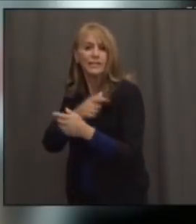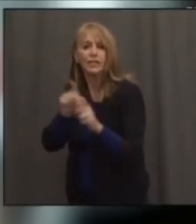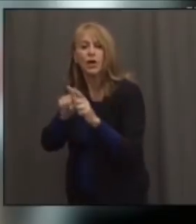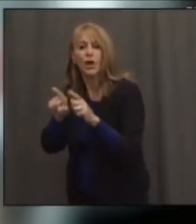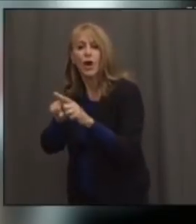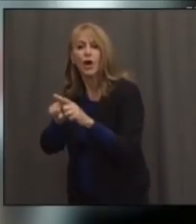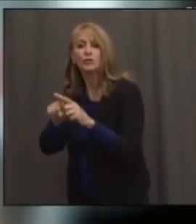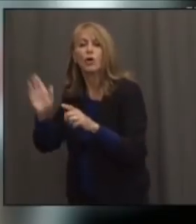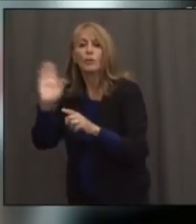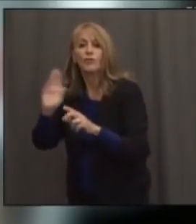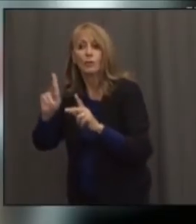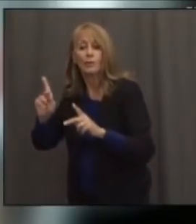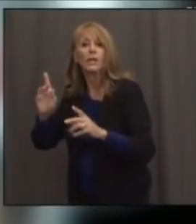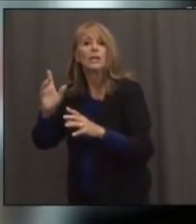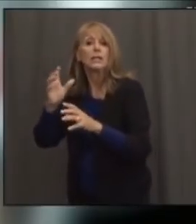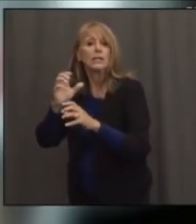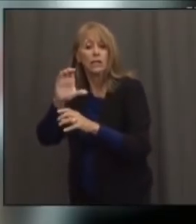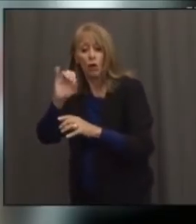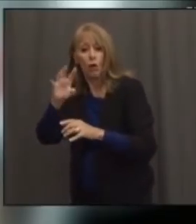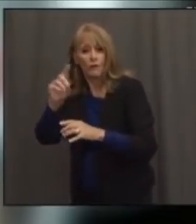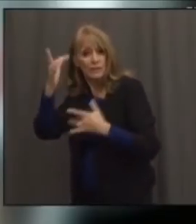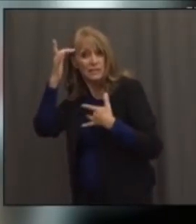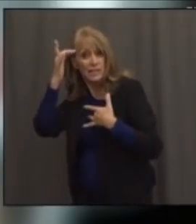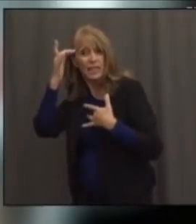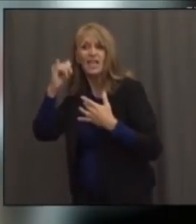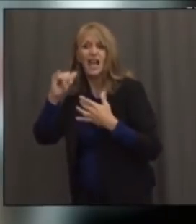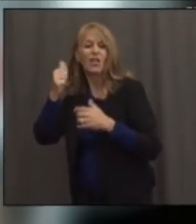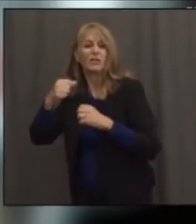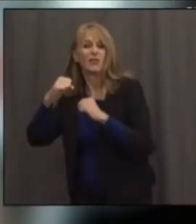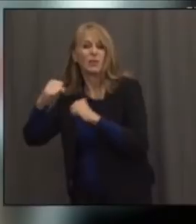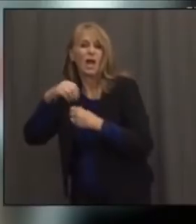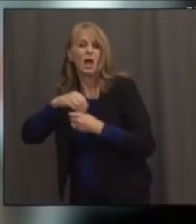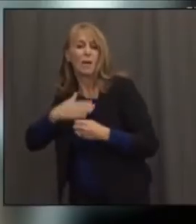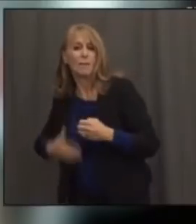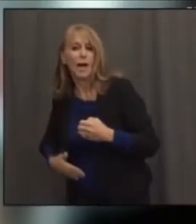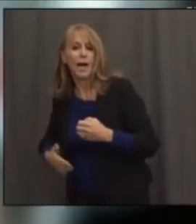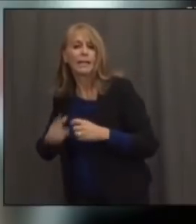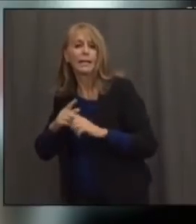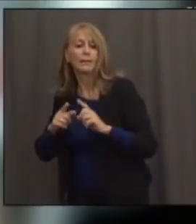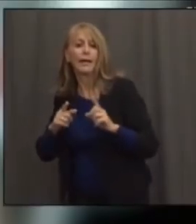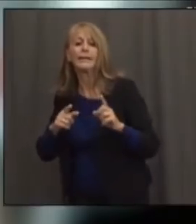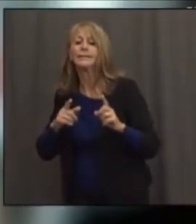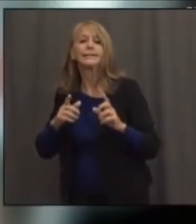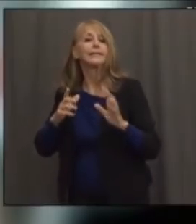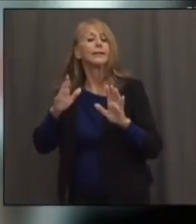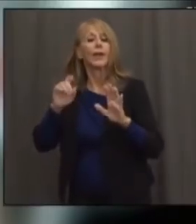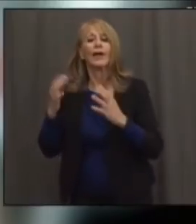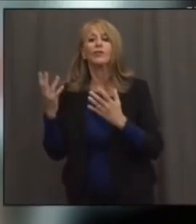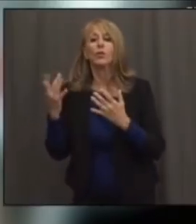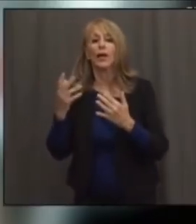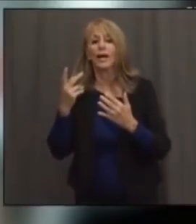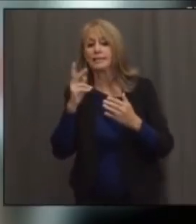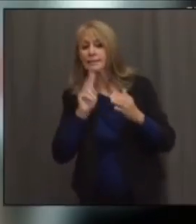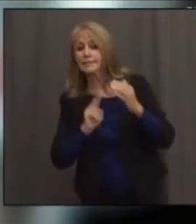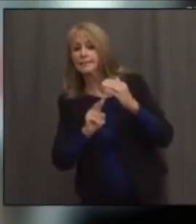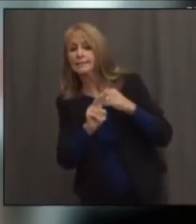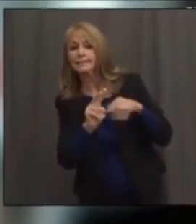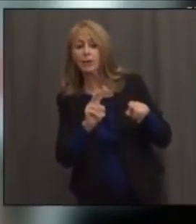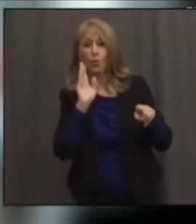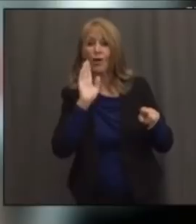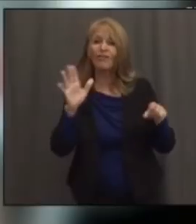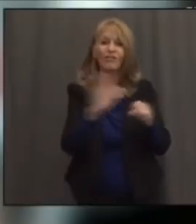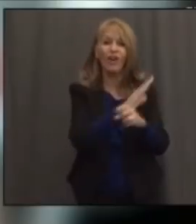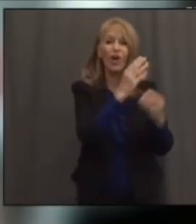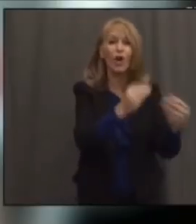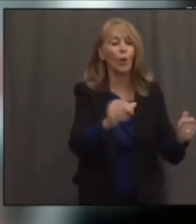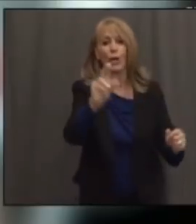through prior infection. I think we're going to be in a much different situation in the future, but we'll have to deal with this as a persistent risk. But I think that said,